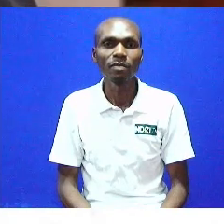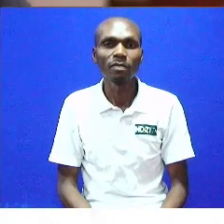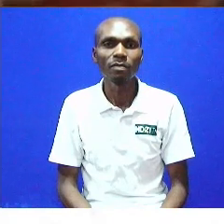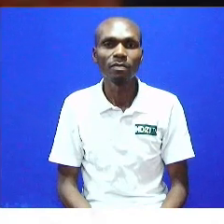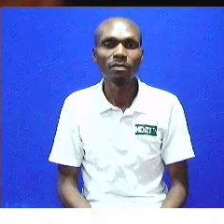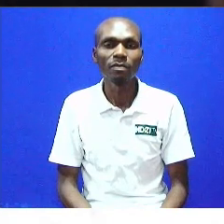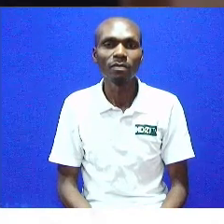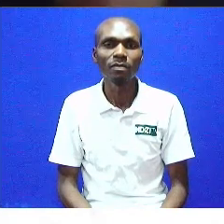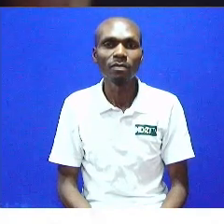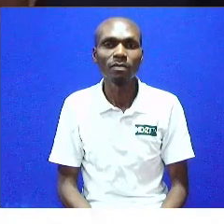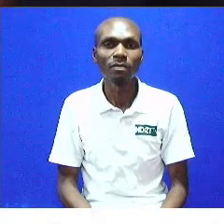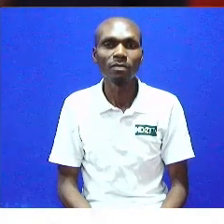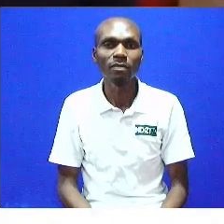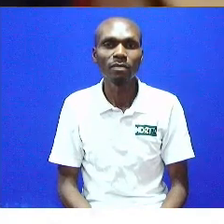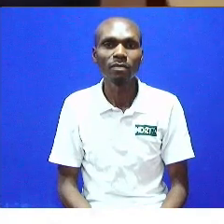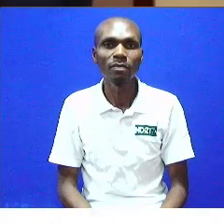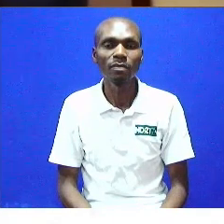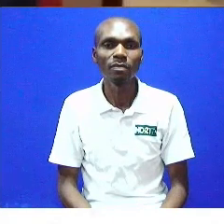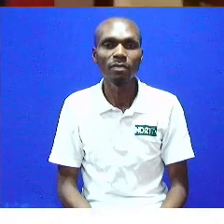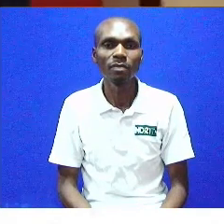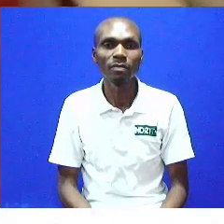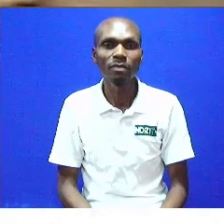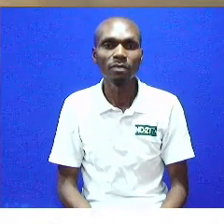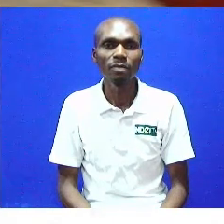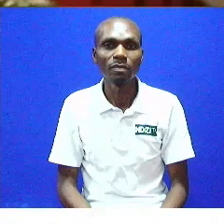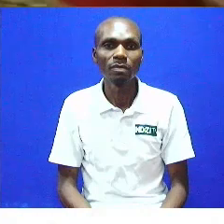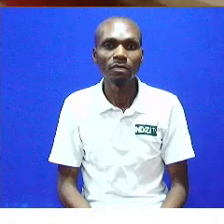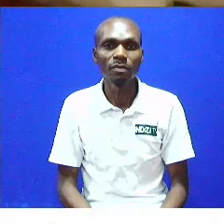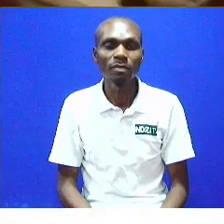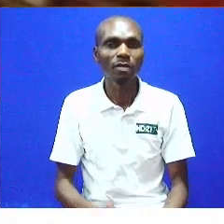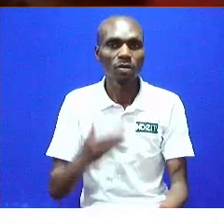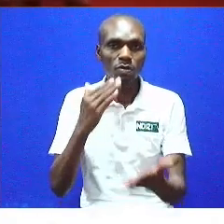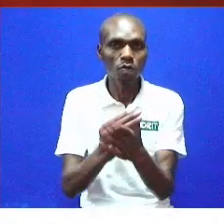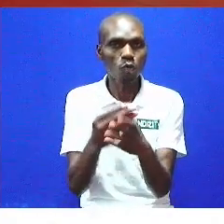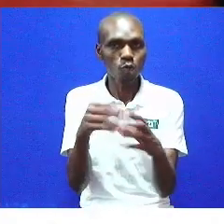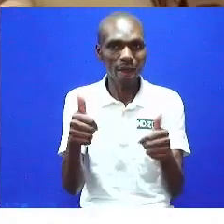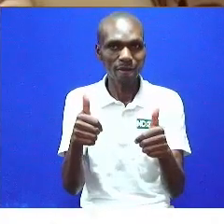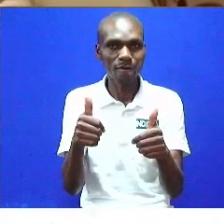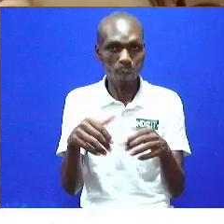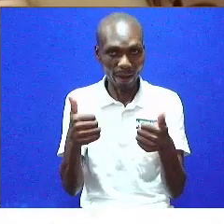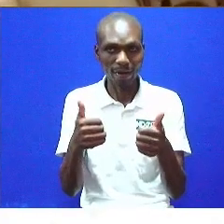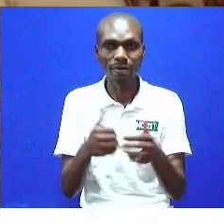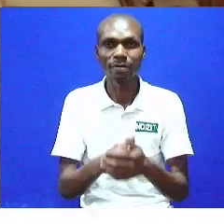Yes. And she was so looking forward to seeing more of the country, I know. Correct. At the time, it was a tragedy.